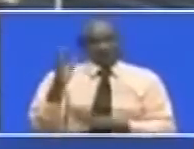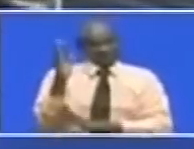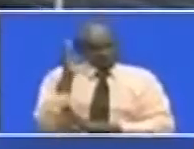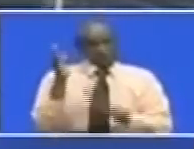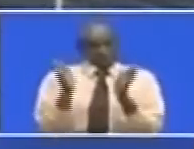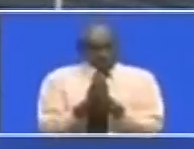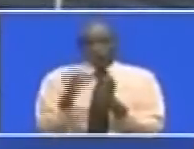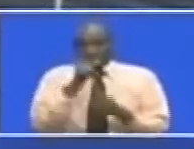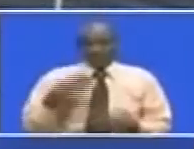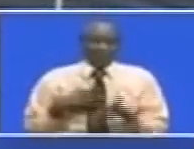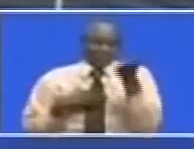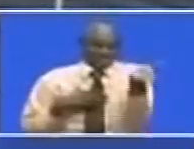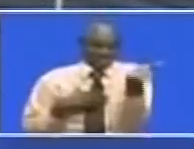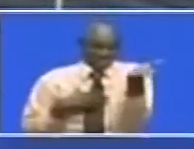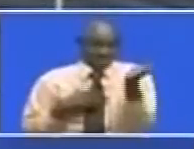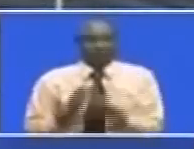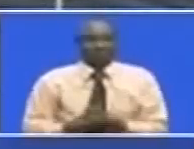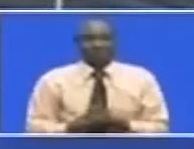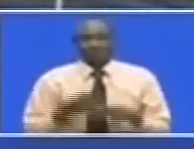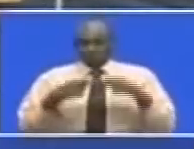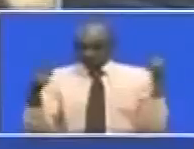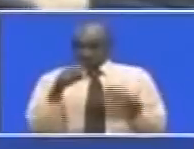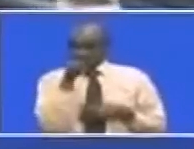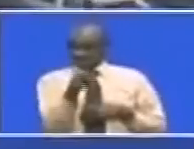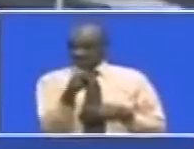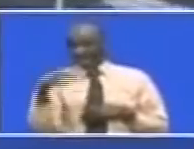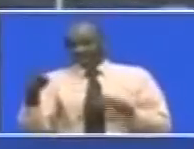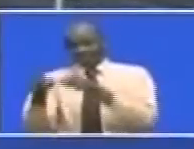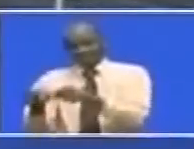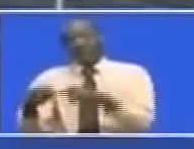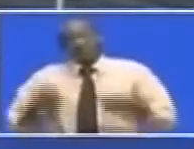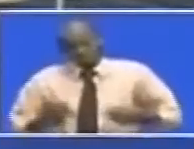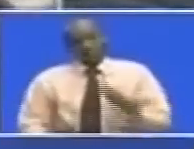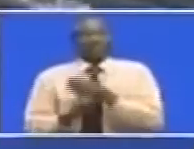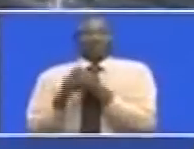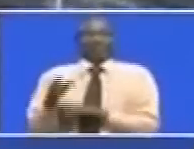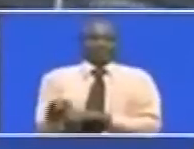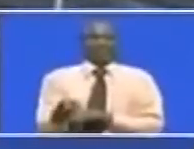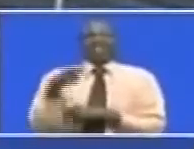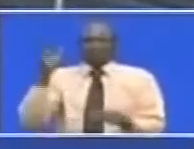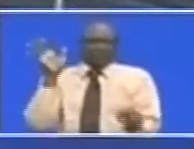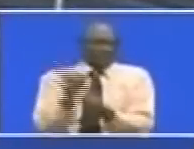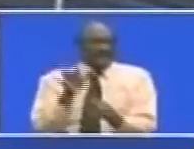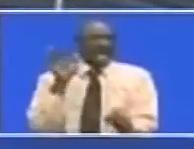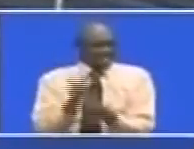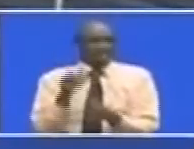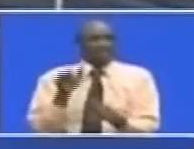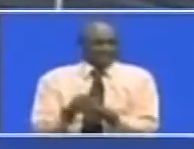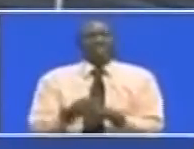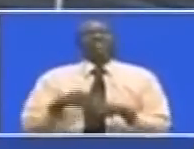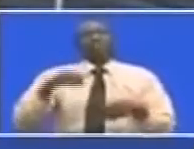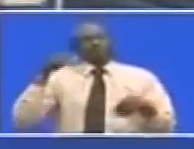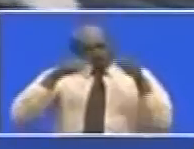reliability of the older voters on the ballot. For the opposition coalition, they have the support of the youth, who make up the majority of registered voters